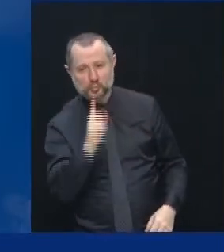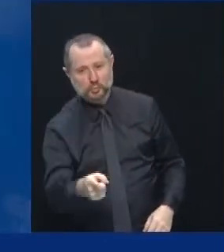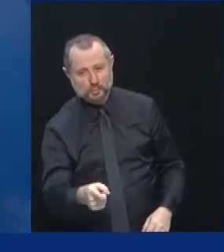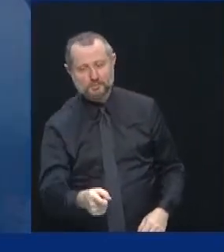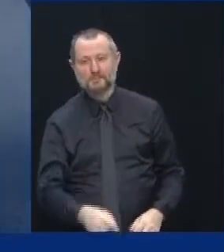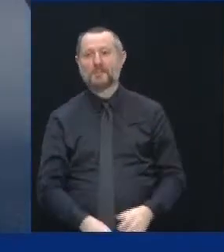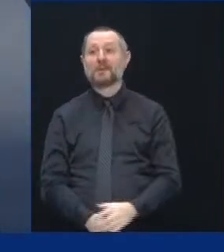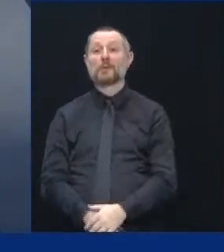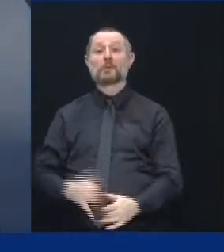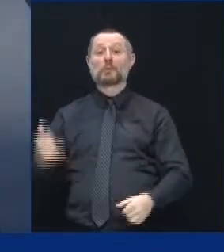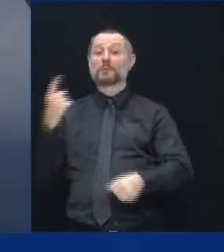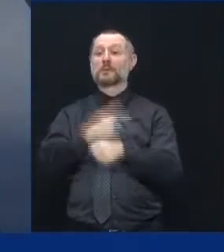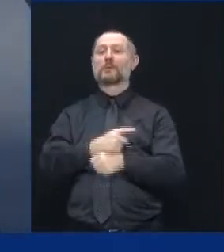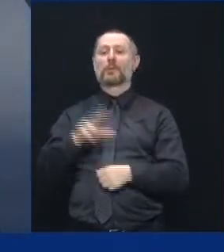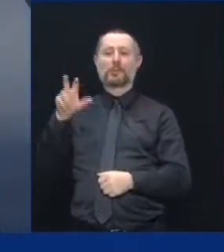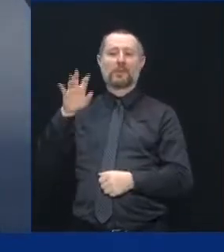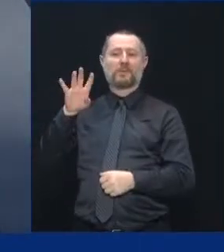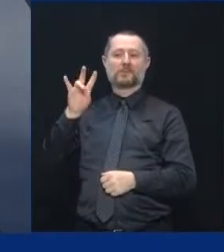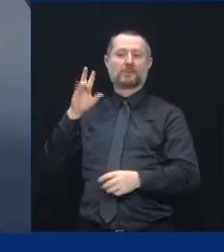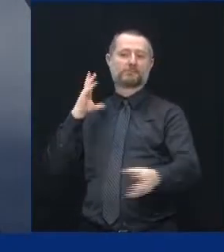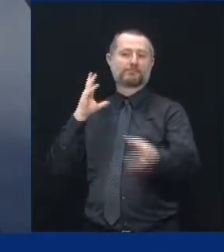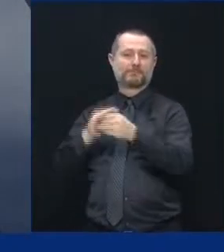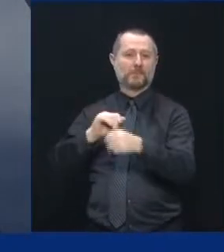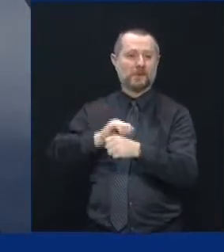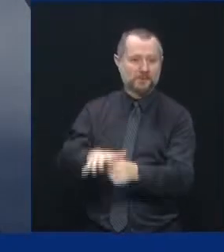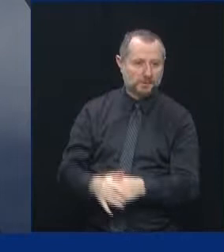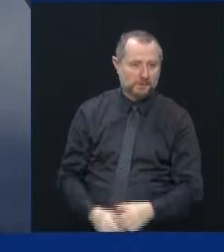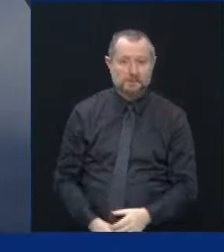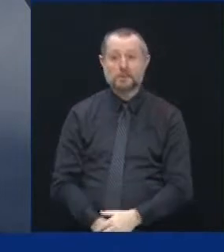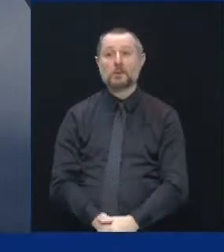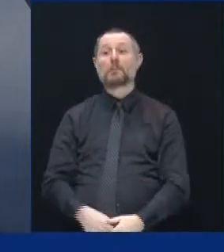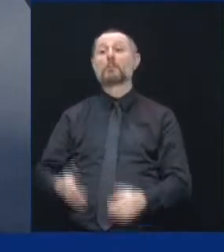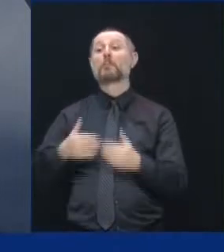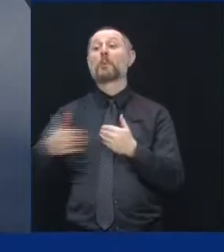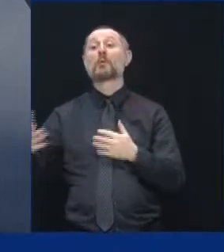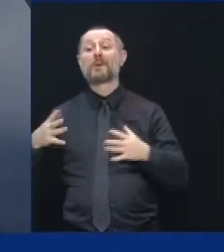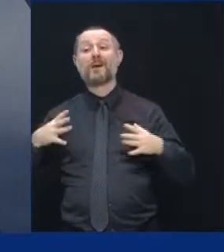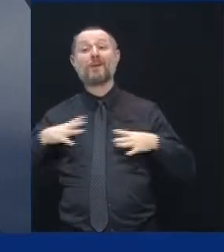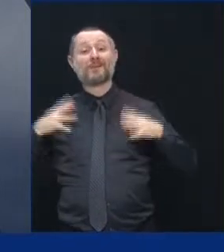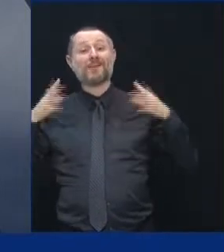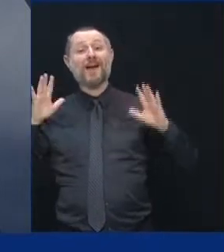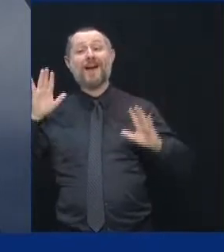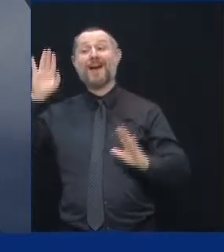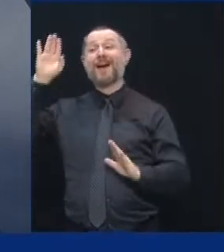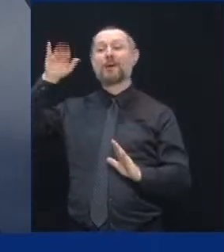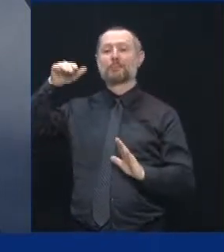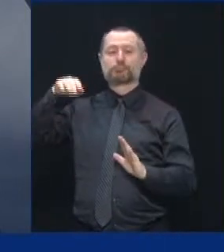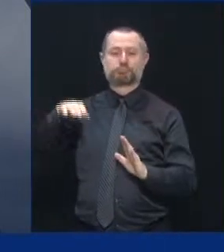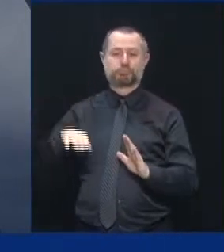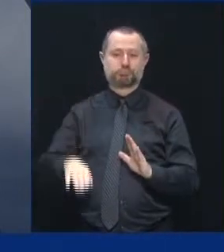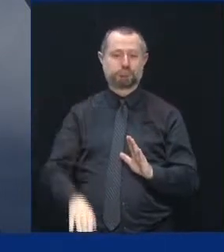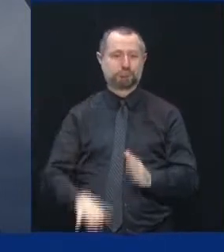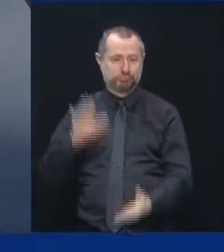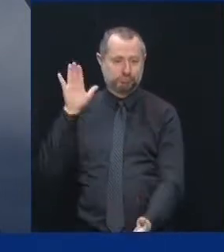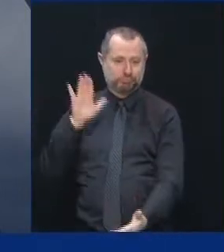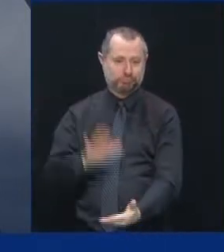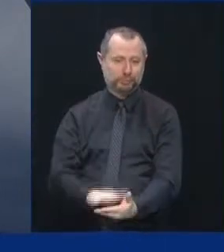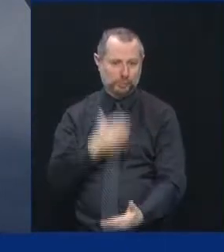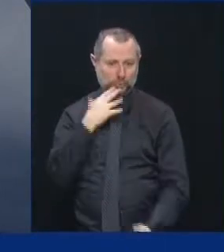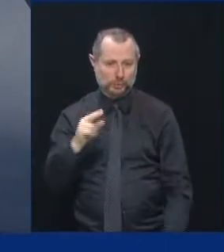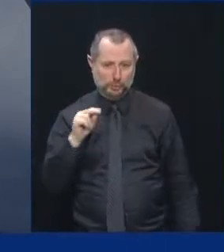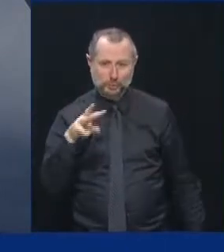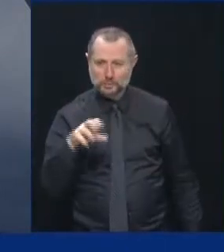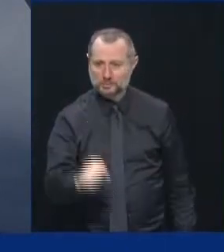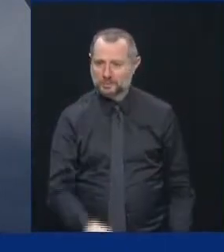Today is day 347. The post-holiday surge reduction continues.